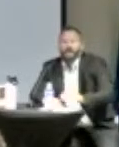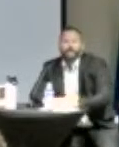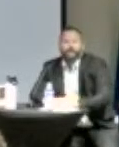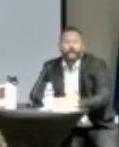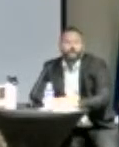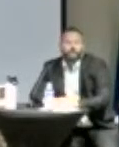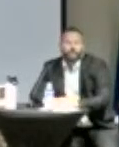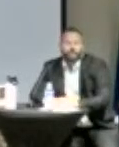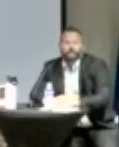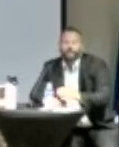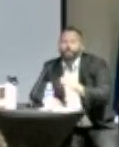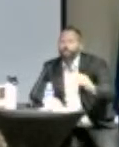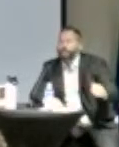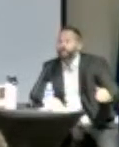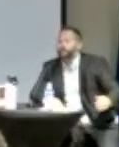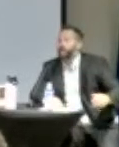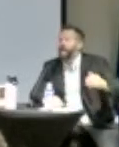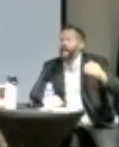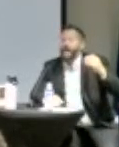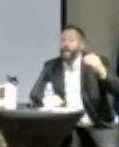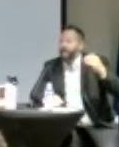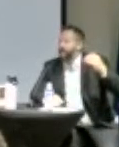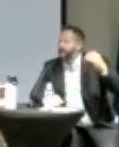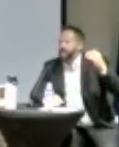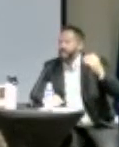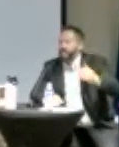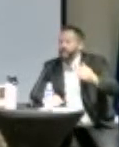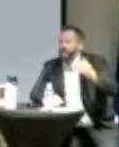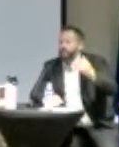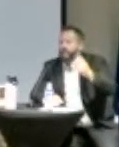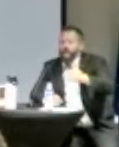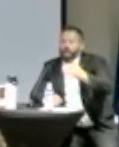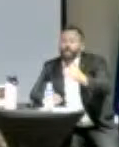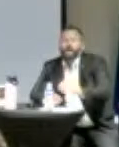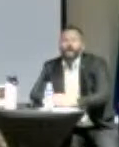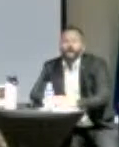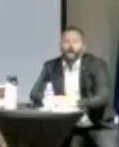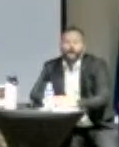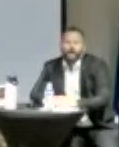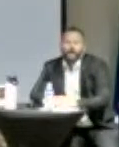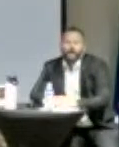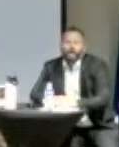day. The last 2 years have been the most stressful, and it's continuing to become